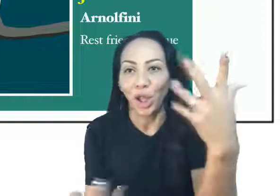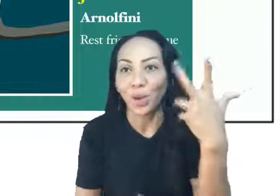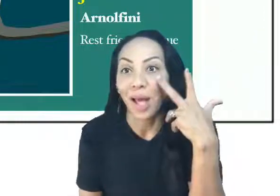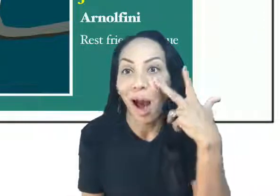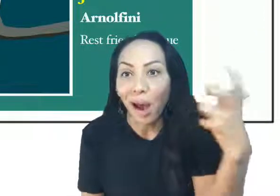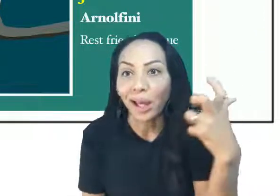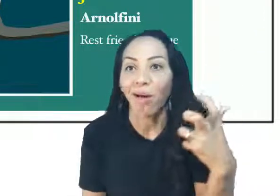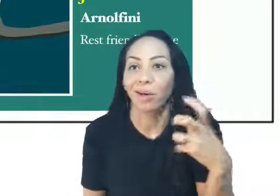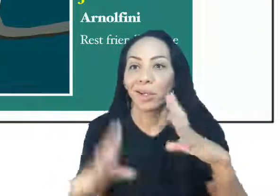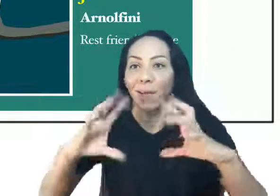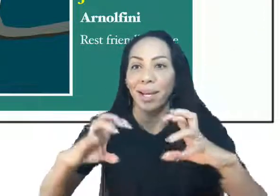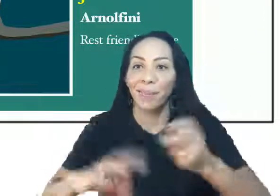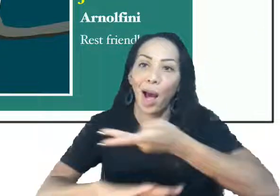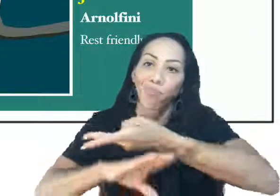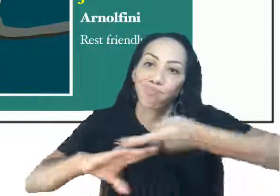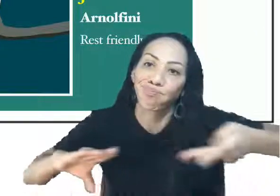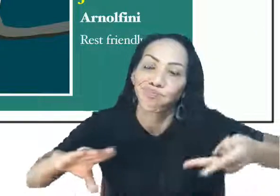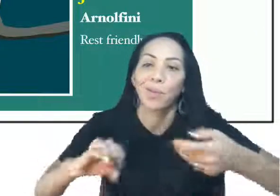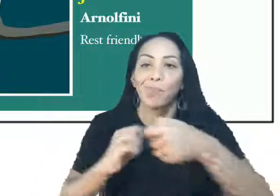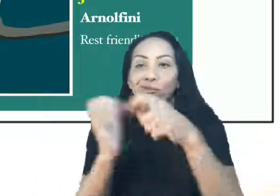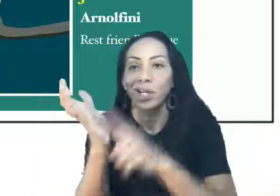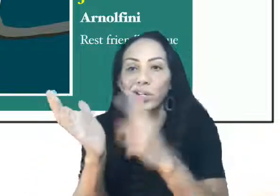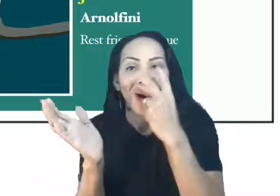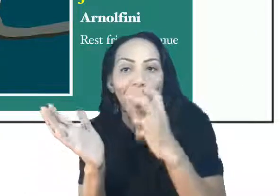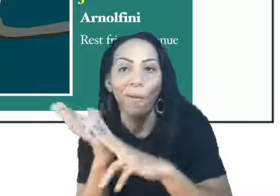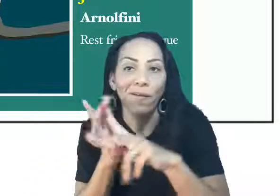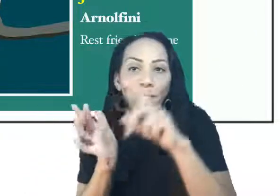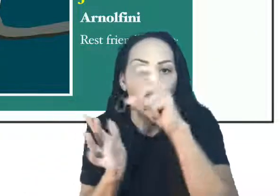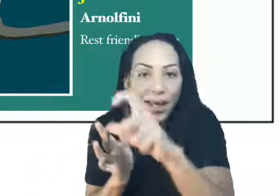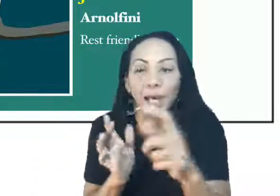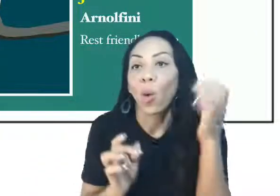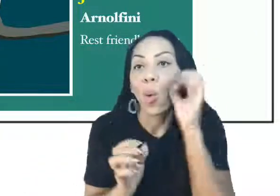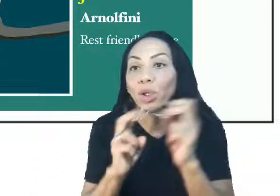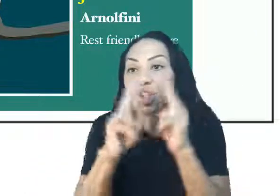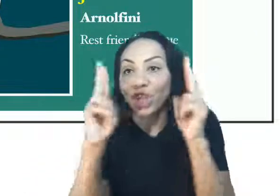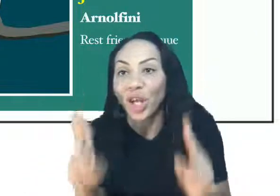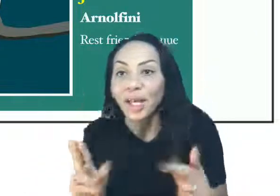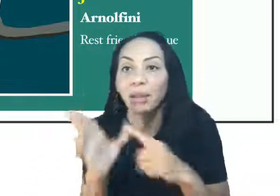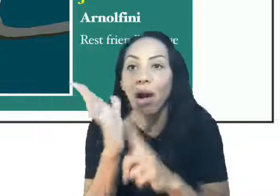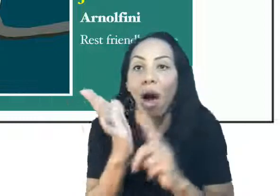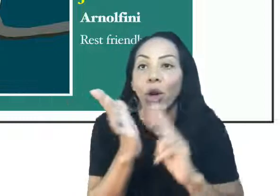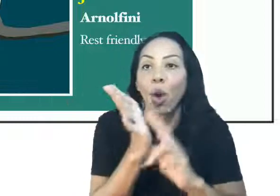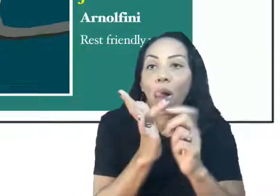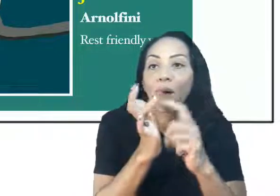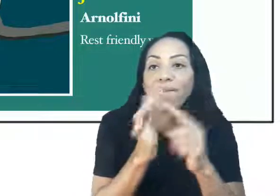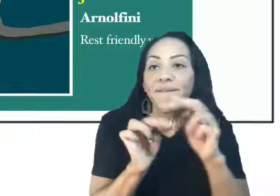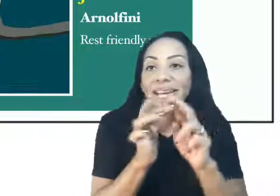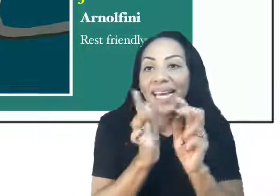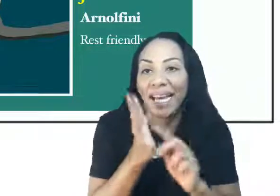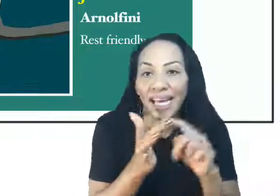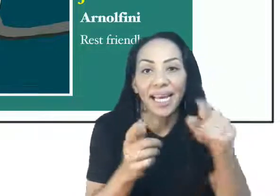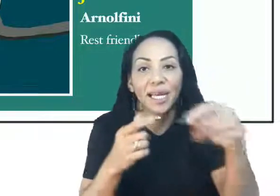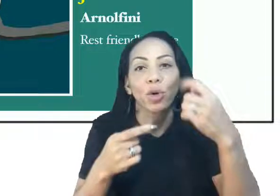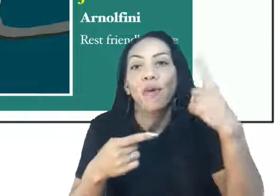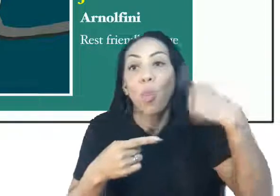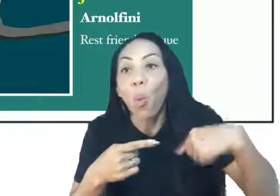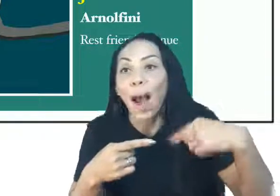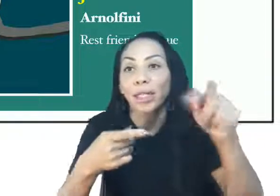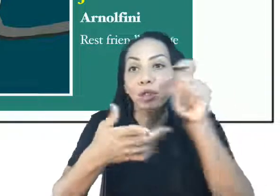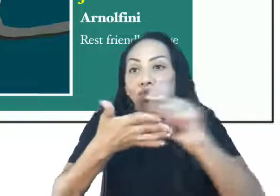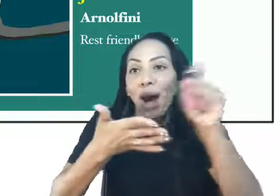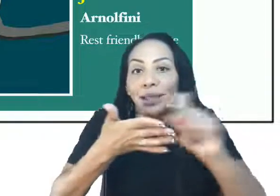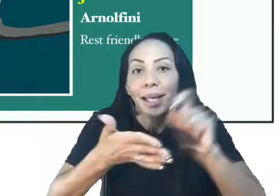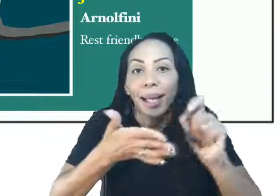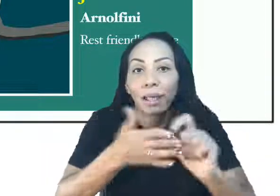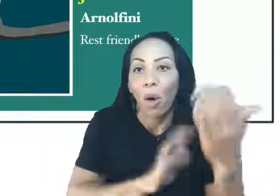Bristol, Watershed and Arnolfini, and the specific offers are kind of listed in white writing on the